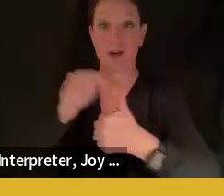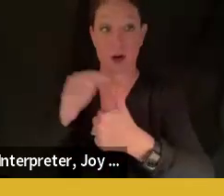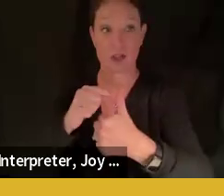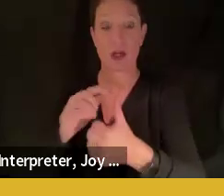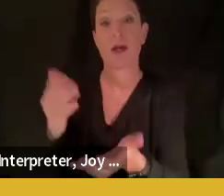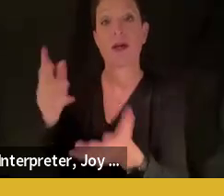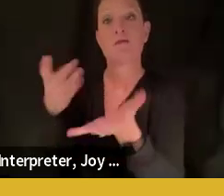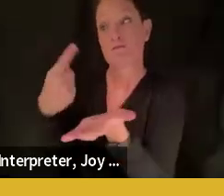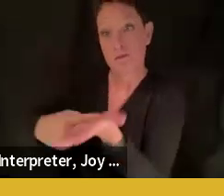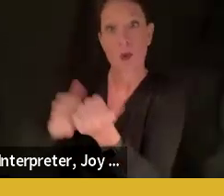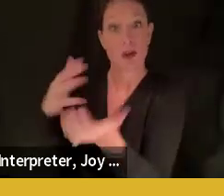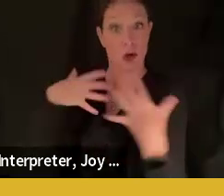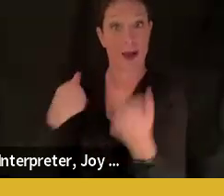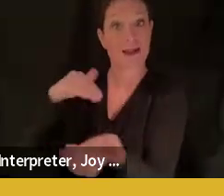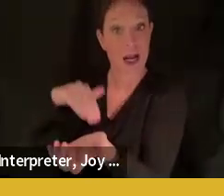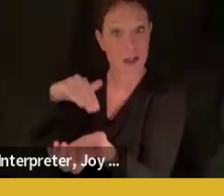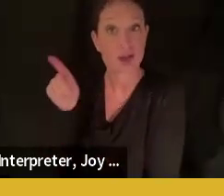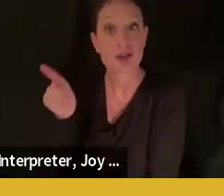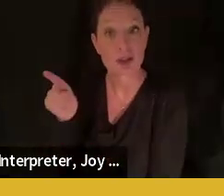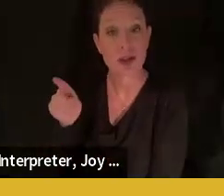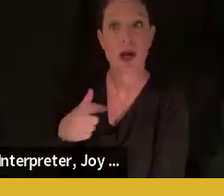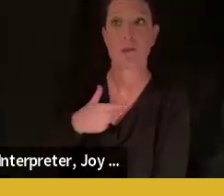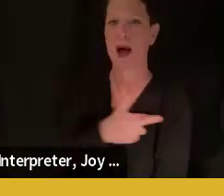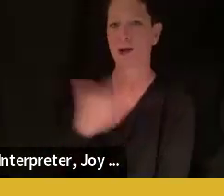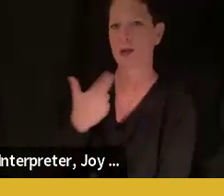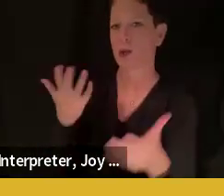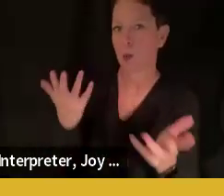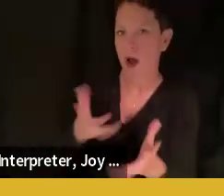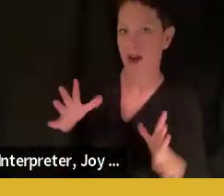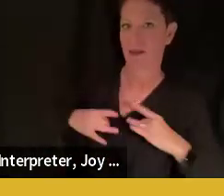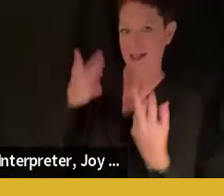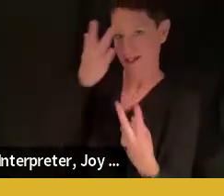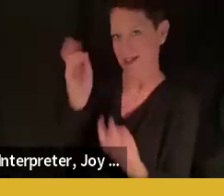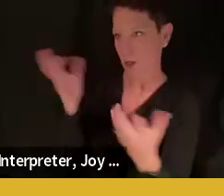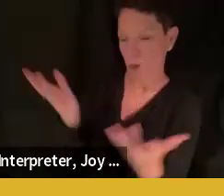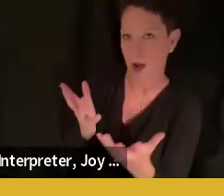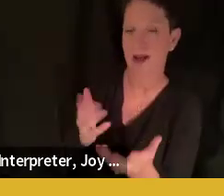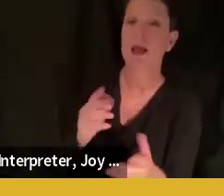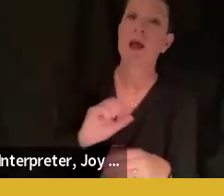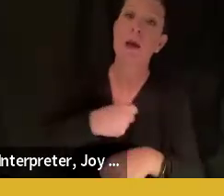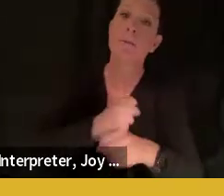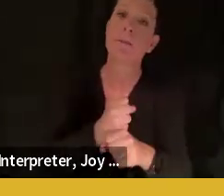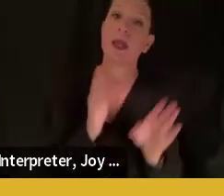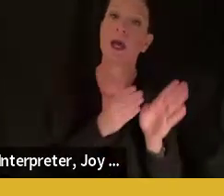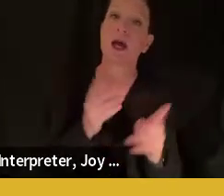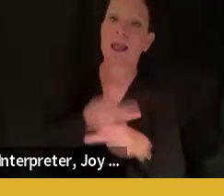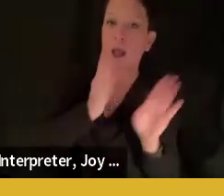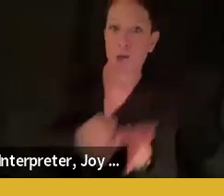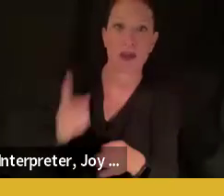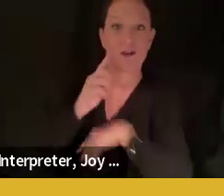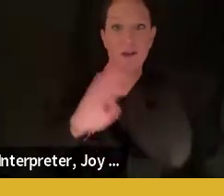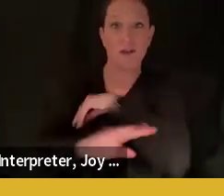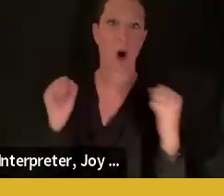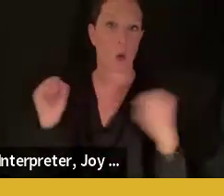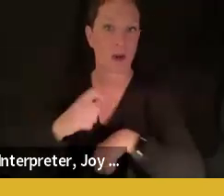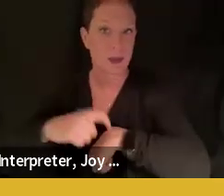to talk with your healthcare provider about your personal risk factors and create a care plan for fall and winter. You